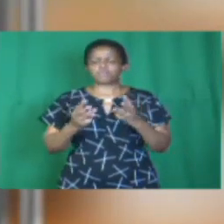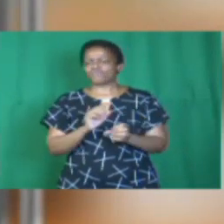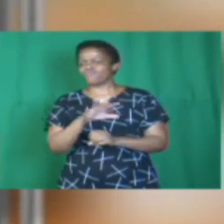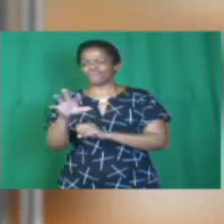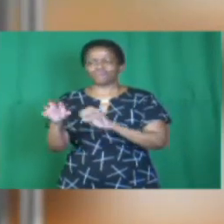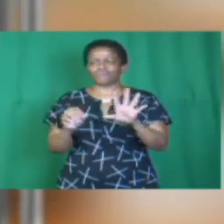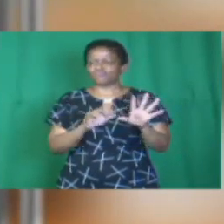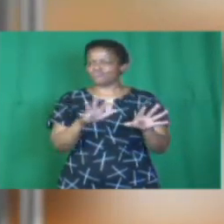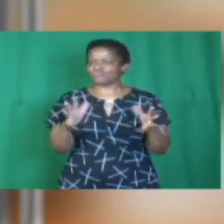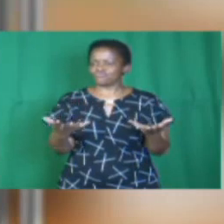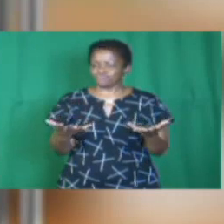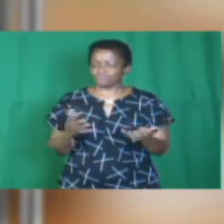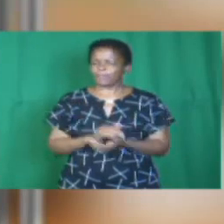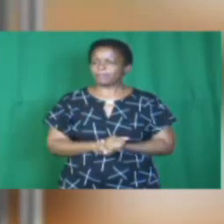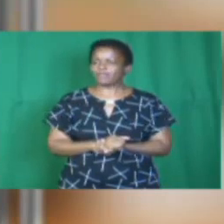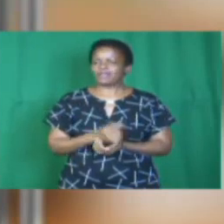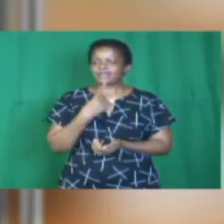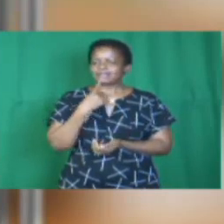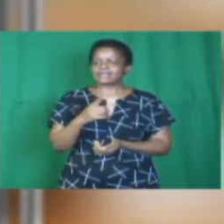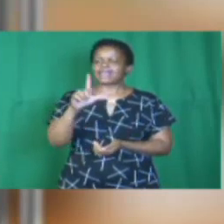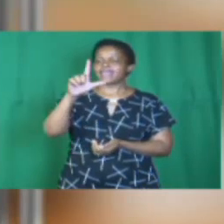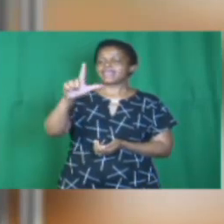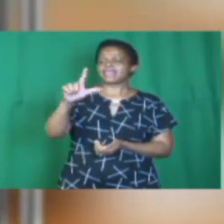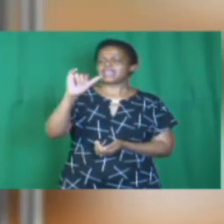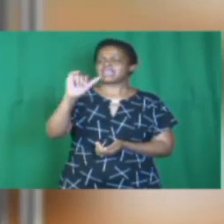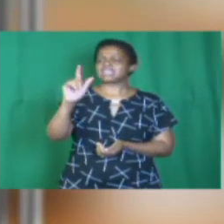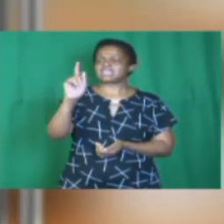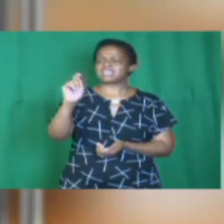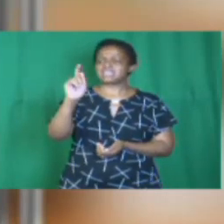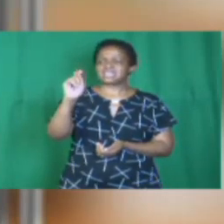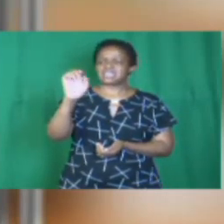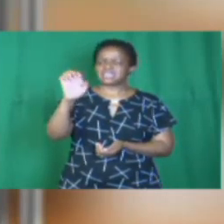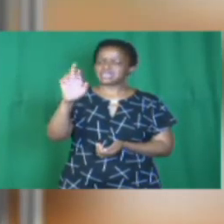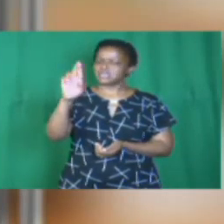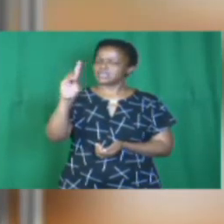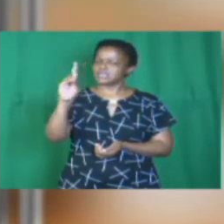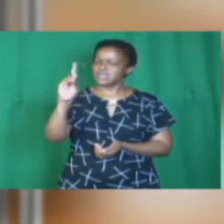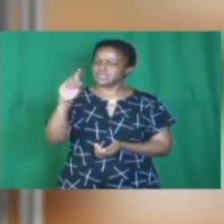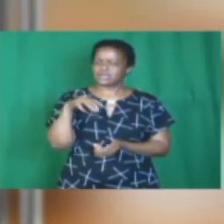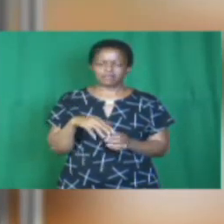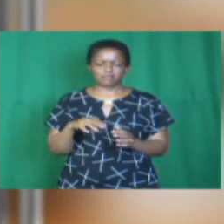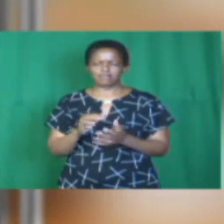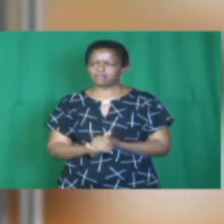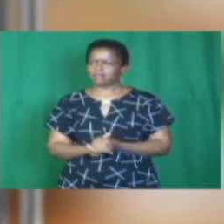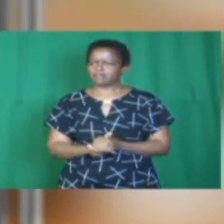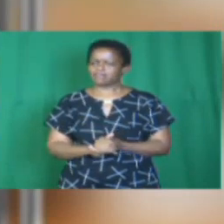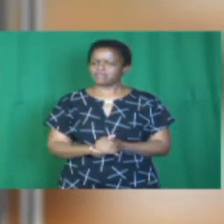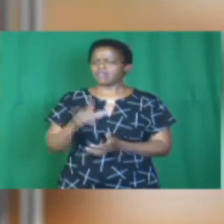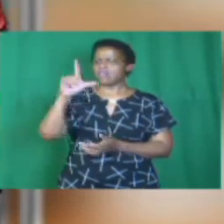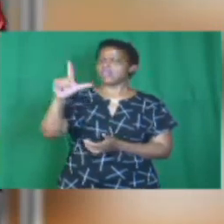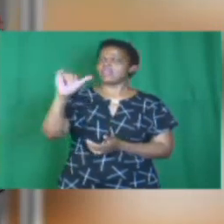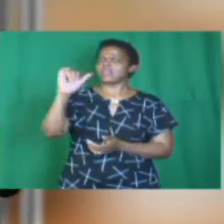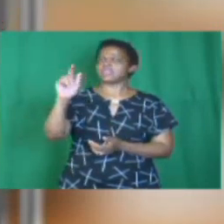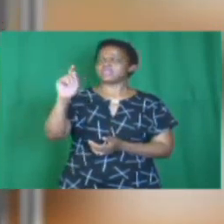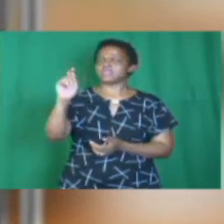littered with people from all the four corners of the country. Littered. The writer did not